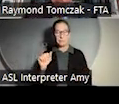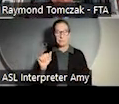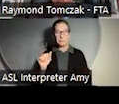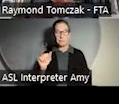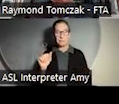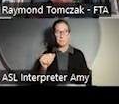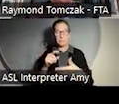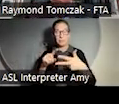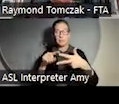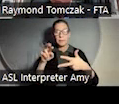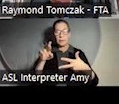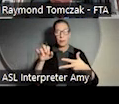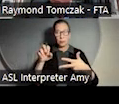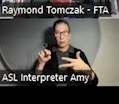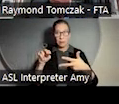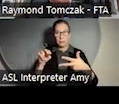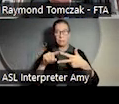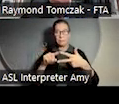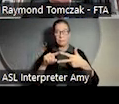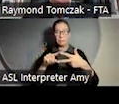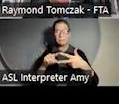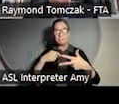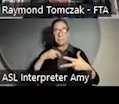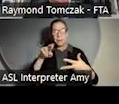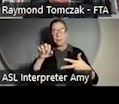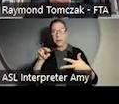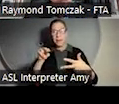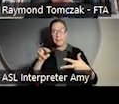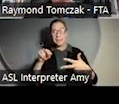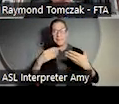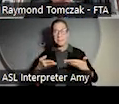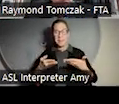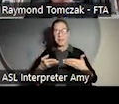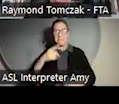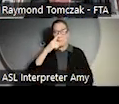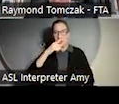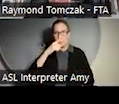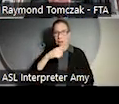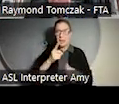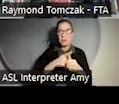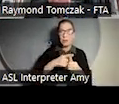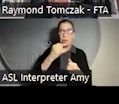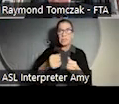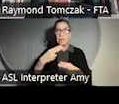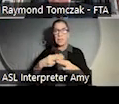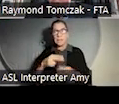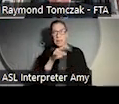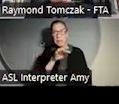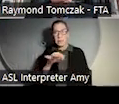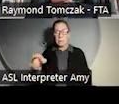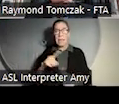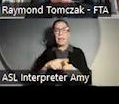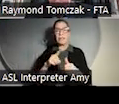Is Ryan Brodsky with us? I'm here. Ryan, if you could state and spell your first and last name for us, and then I'll Sure.